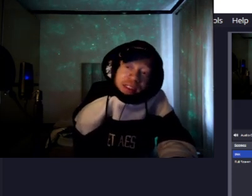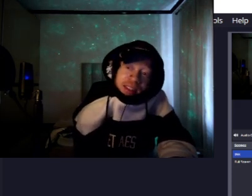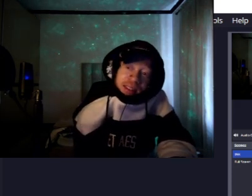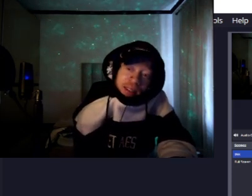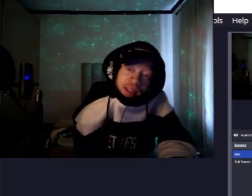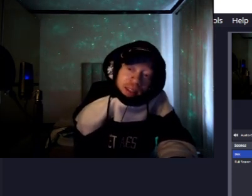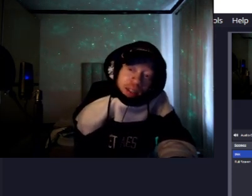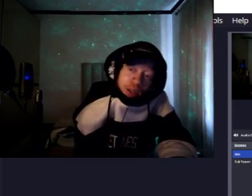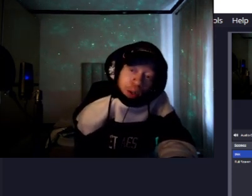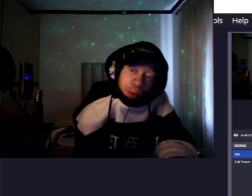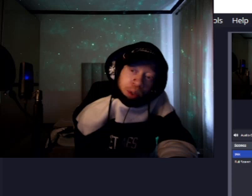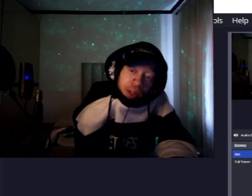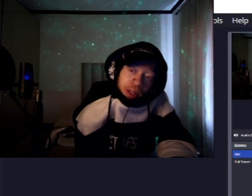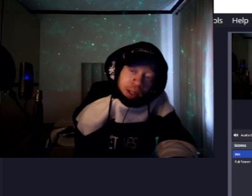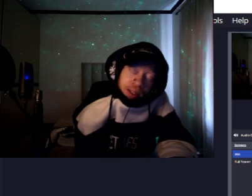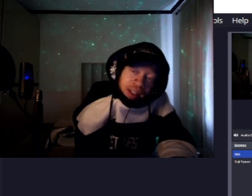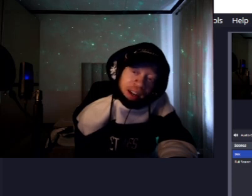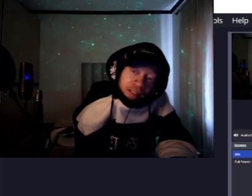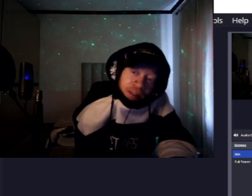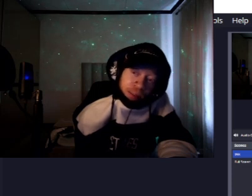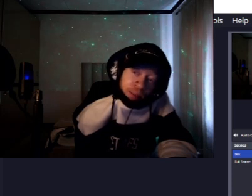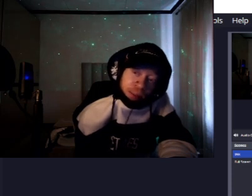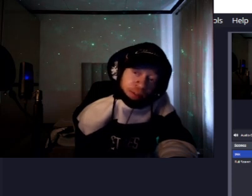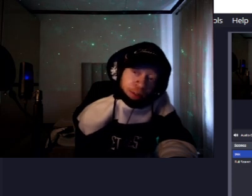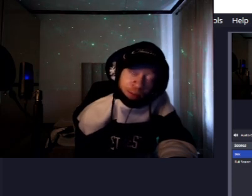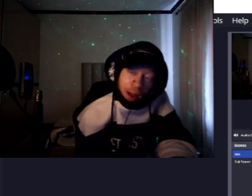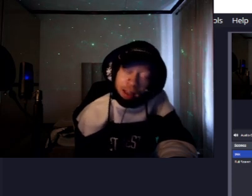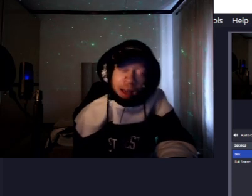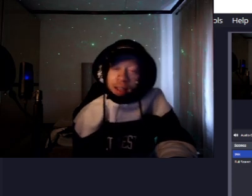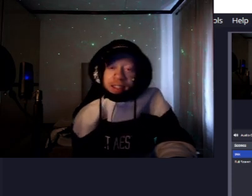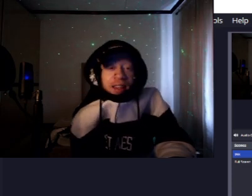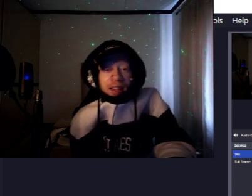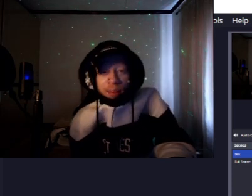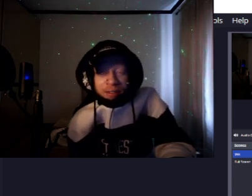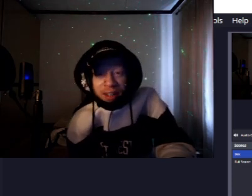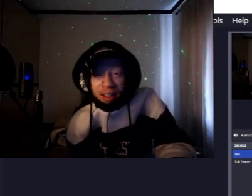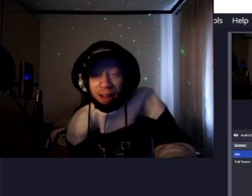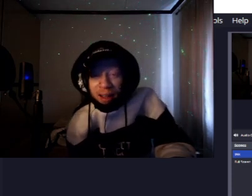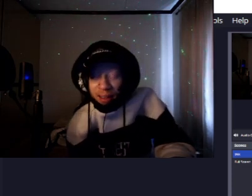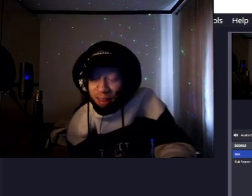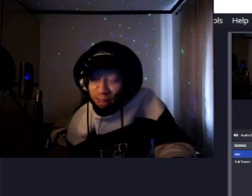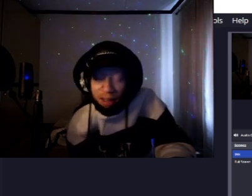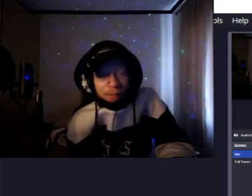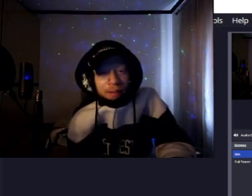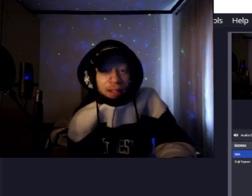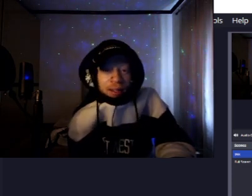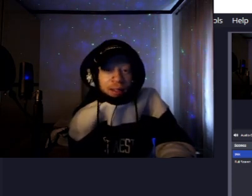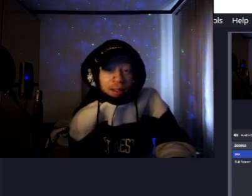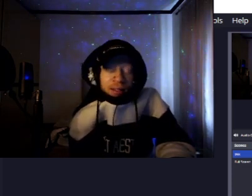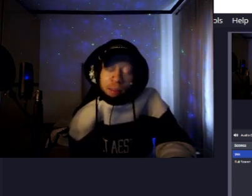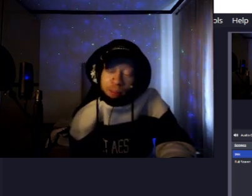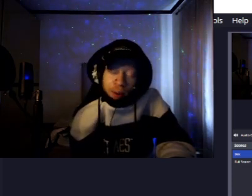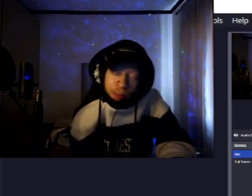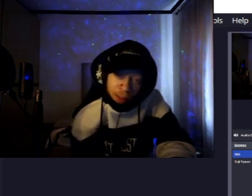my face? It's uncomfortable. But I guess I think I'm a funny guy. I think I'm funny.